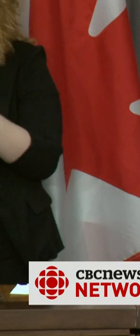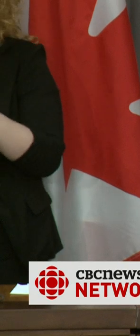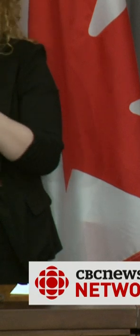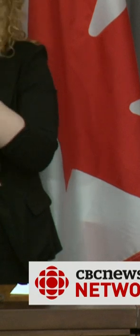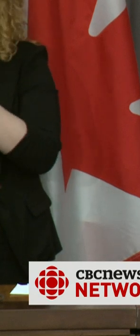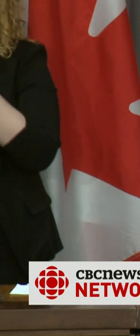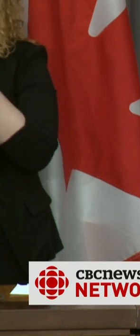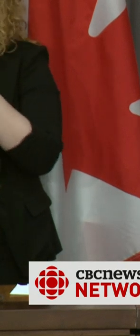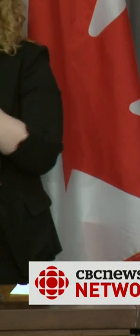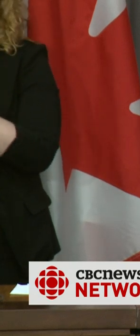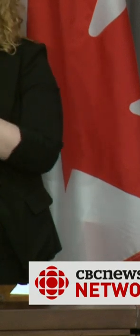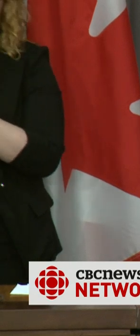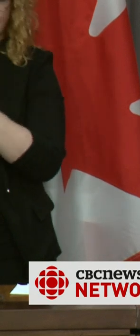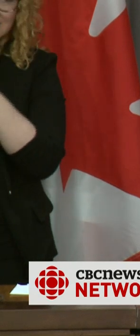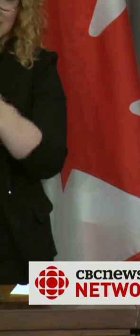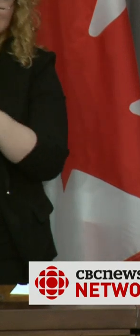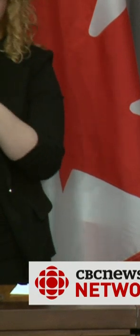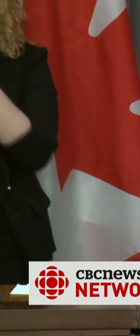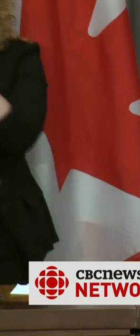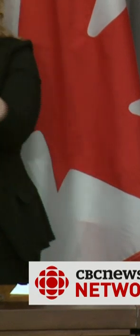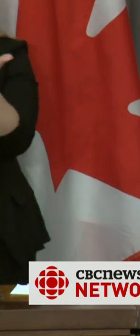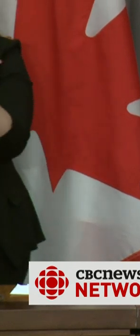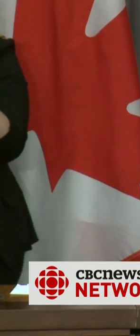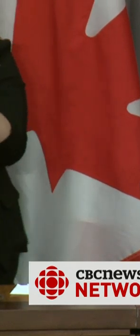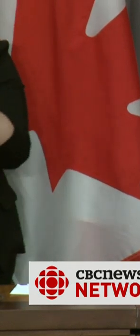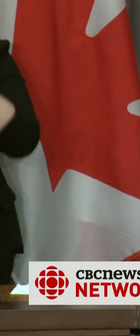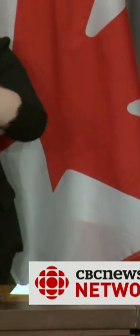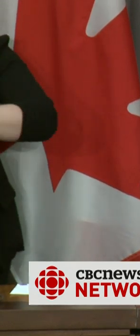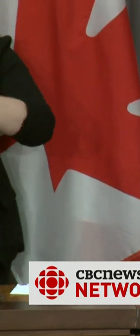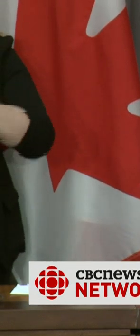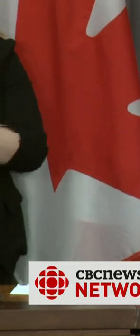ways of administering what we're doing as possible.